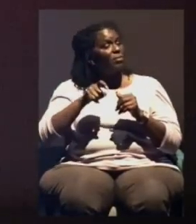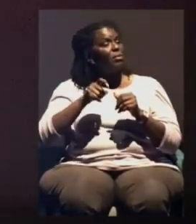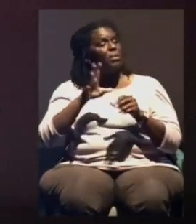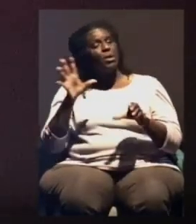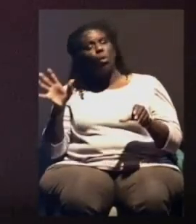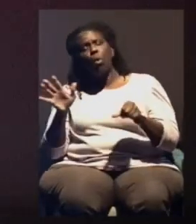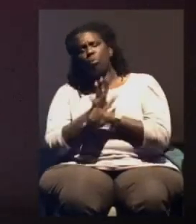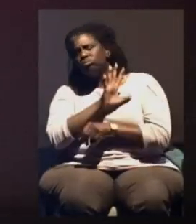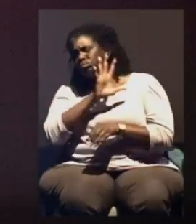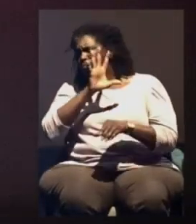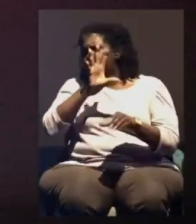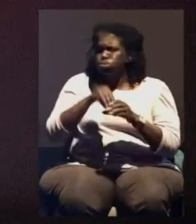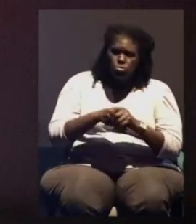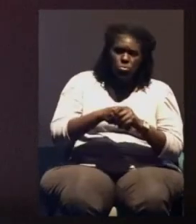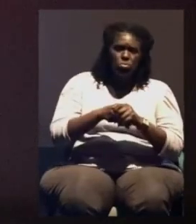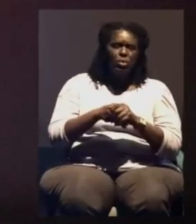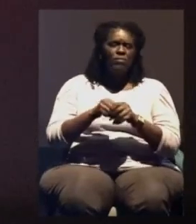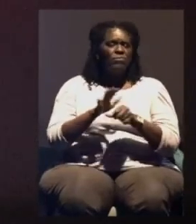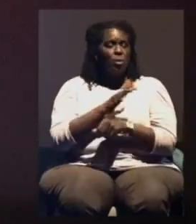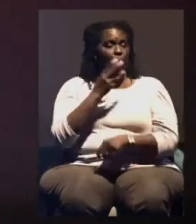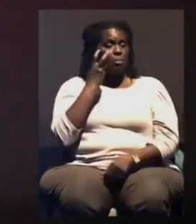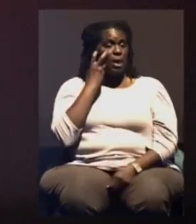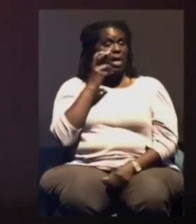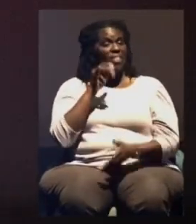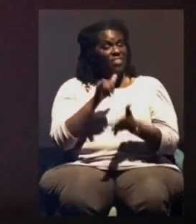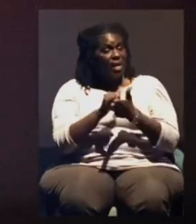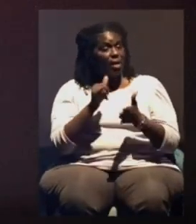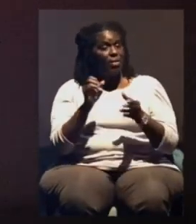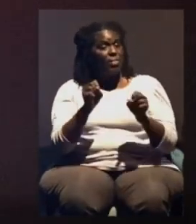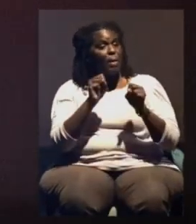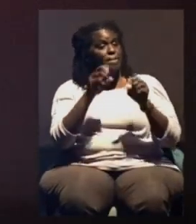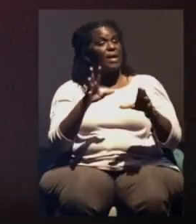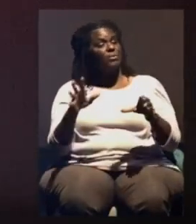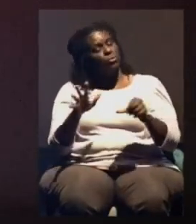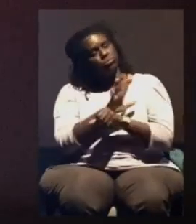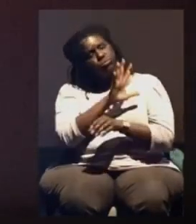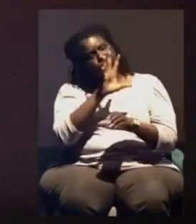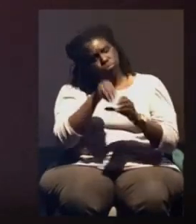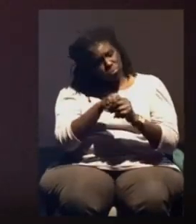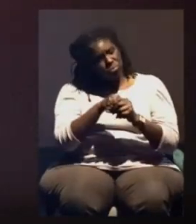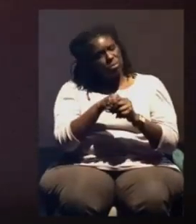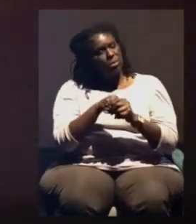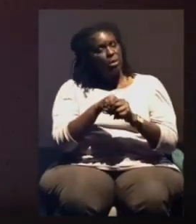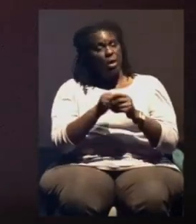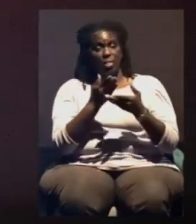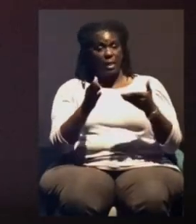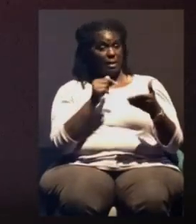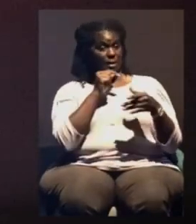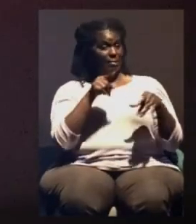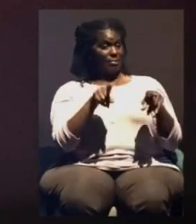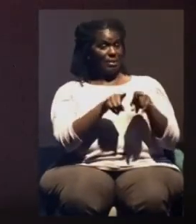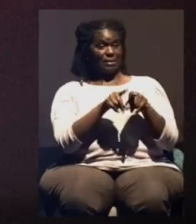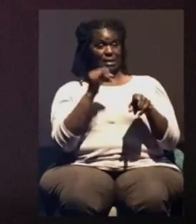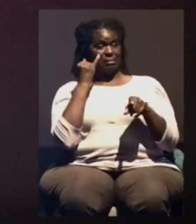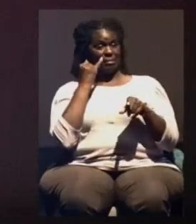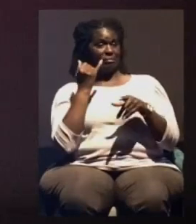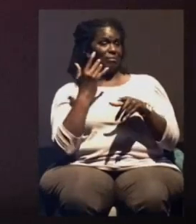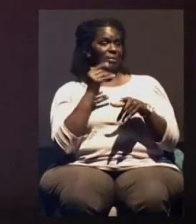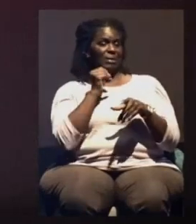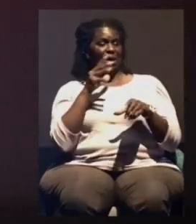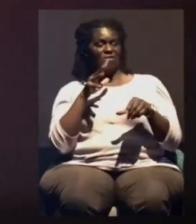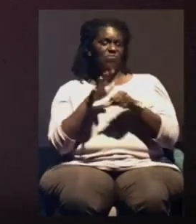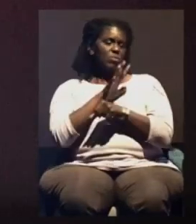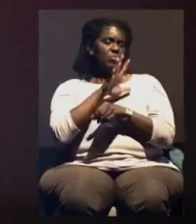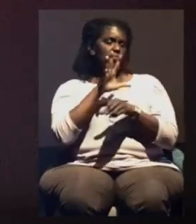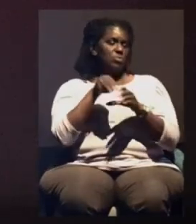in. And there it is, the magic of being all in. Things are not the same. You're